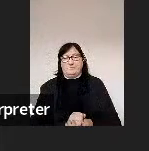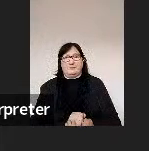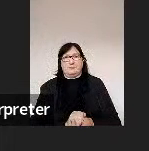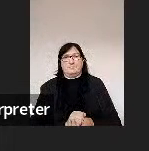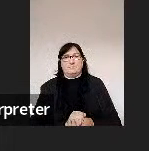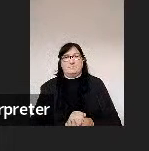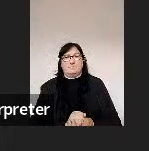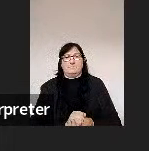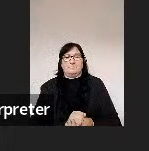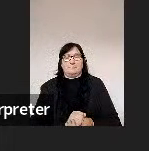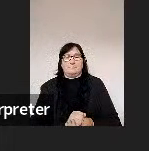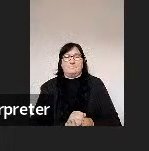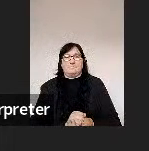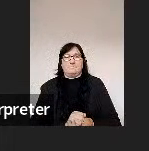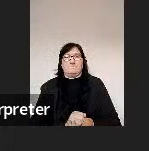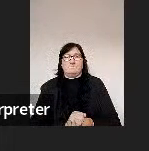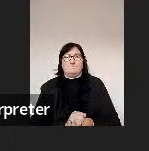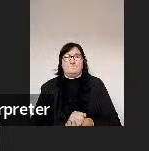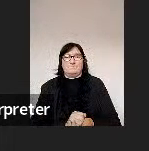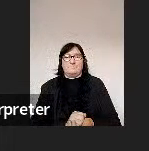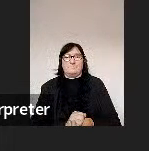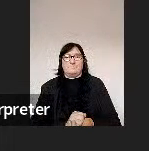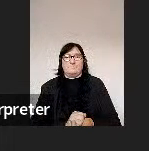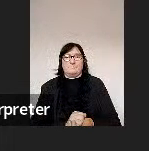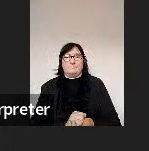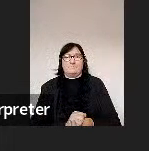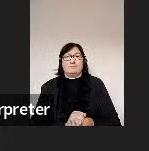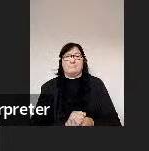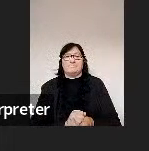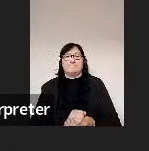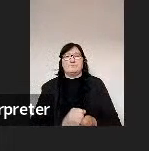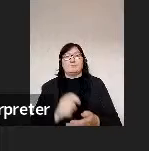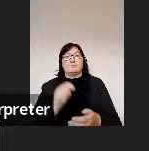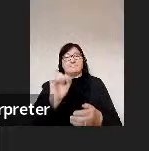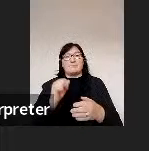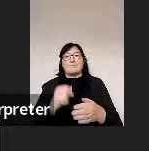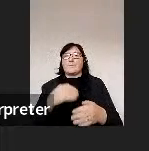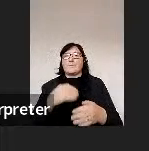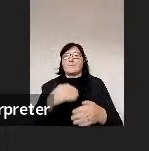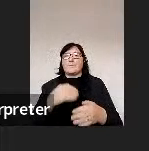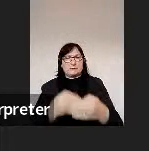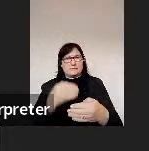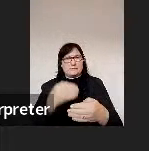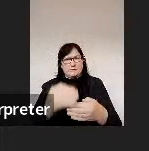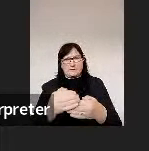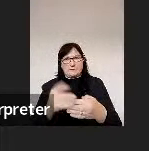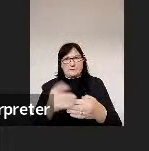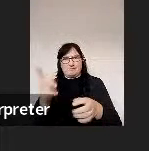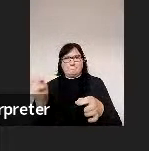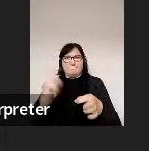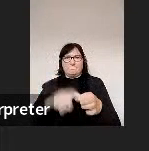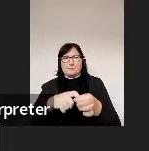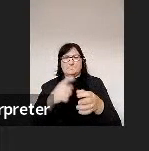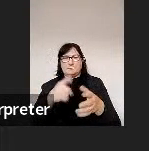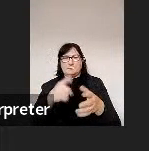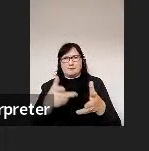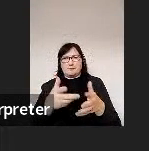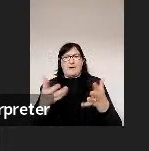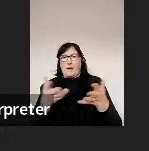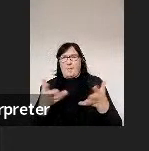just to take you through the onboarding process so that it becomes much more